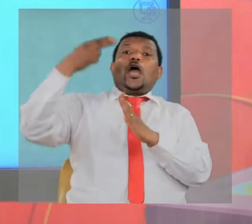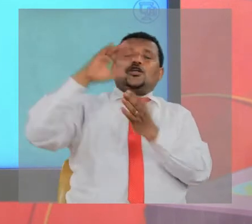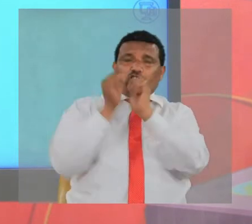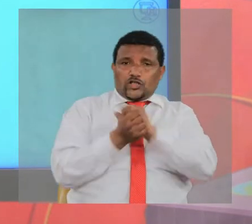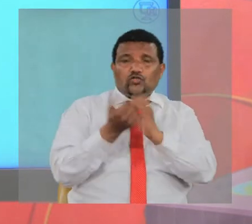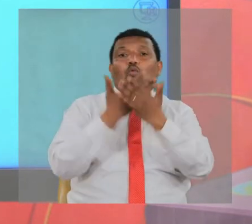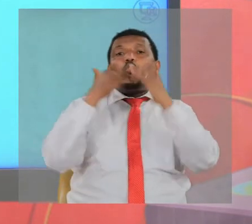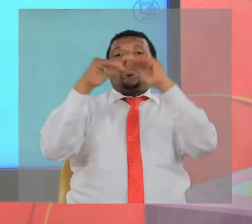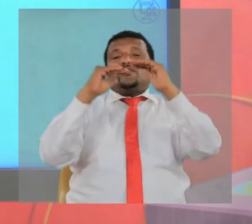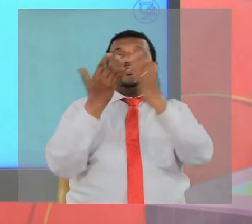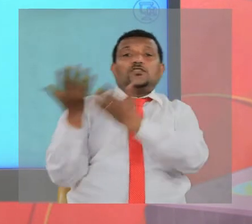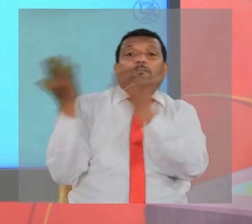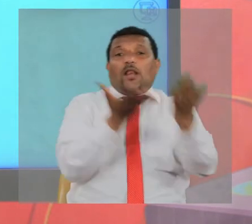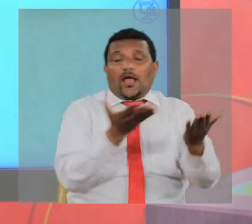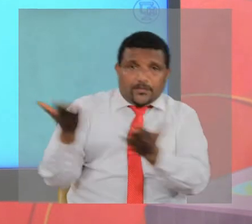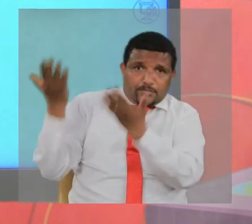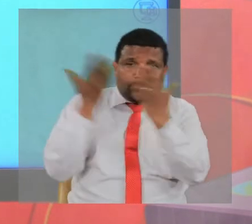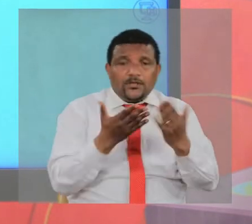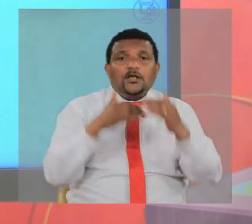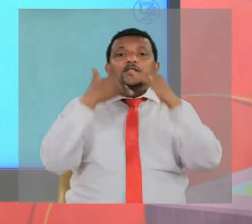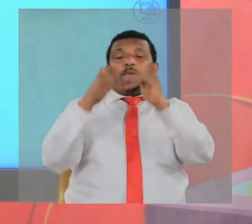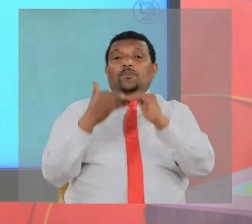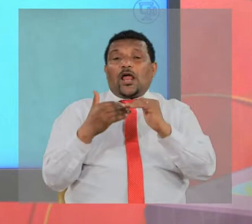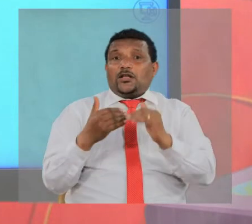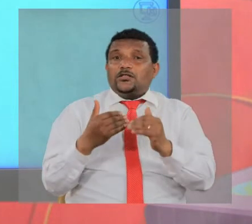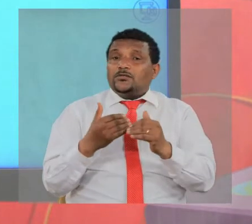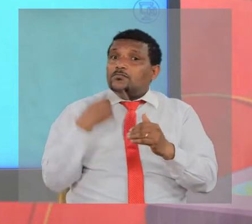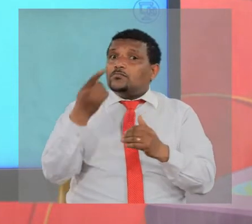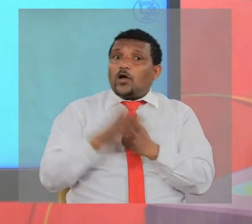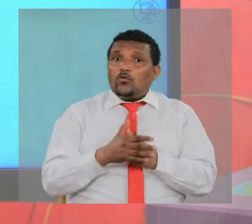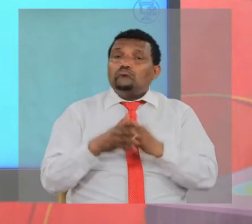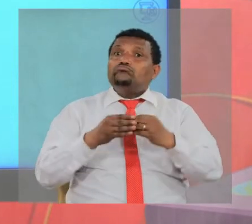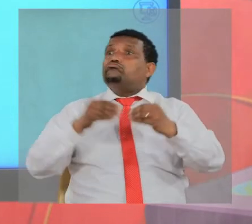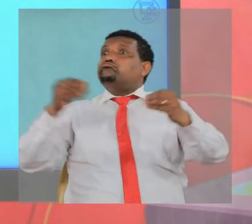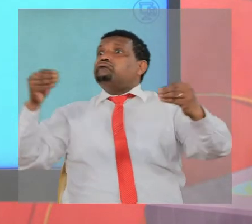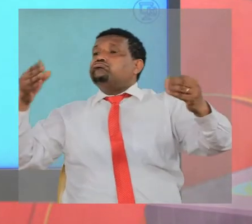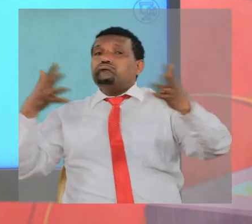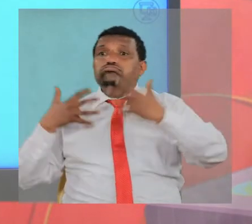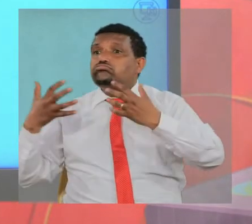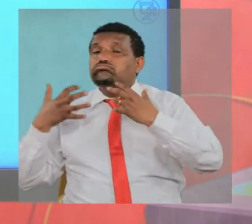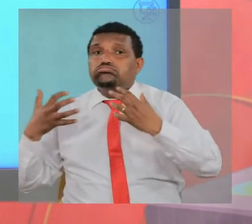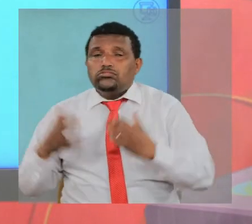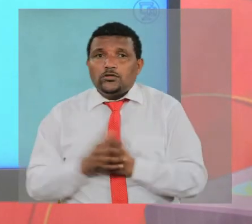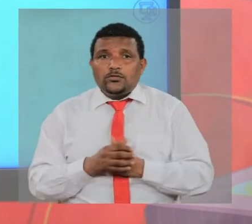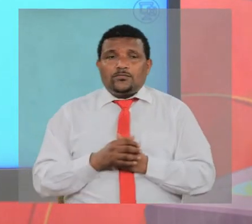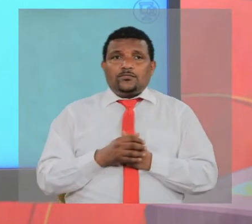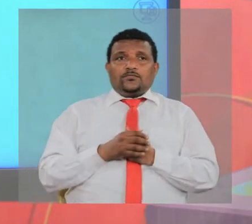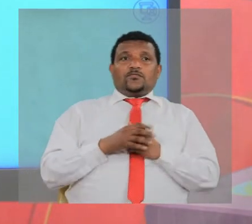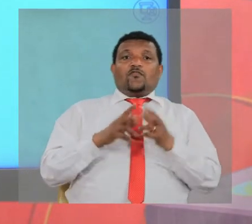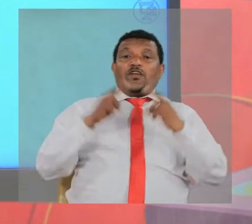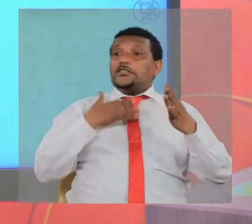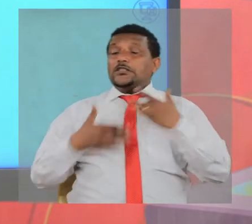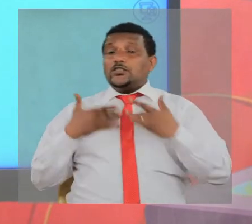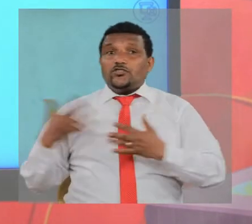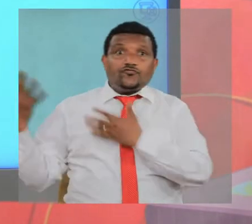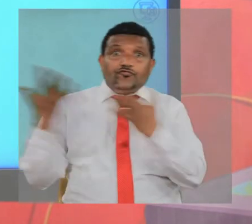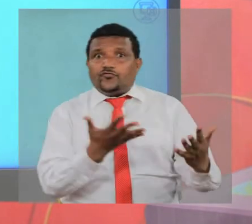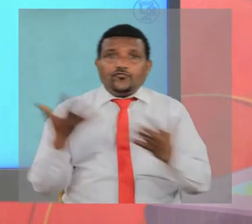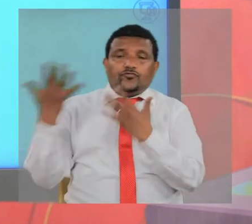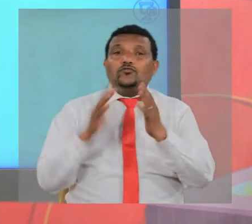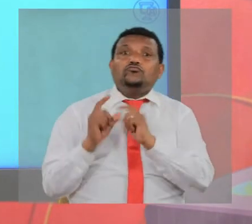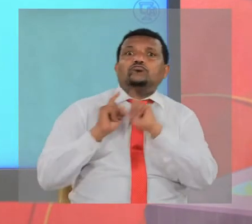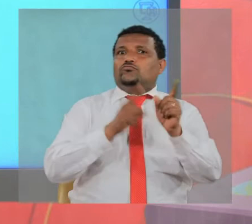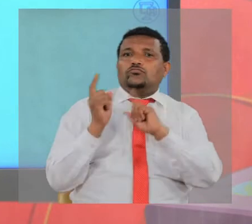change in quantity supplied, then the supplier is said to be elastic, indicating that he is very sensitive,